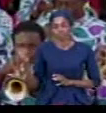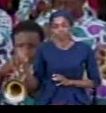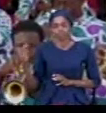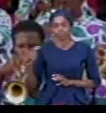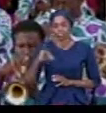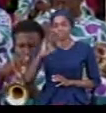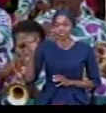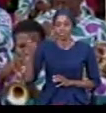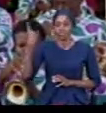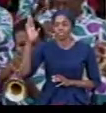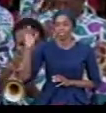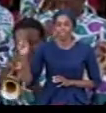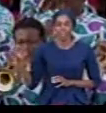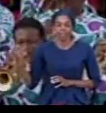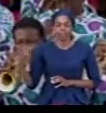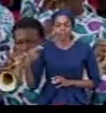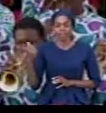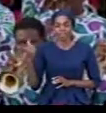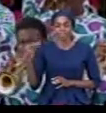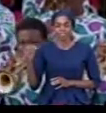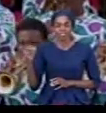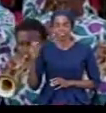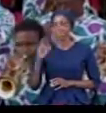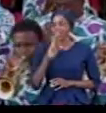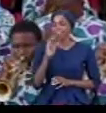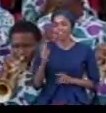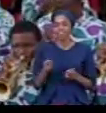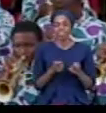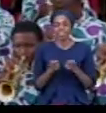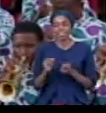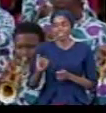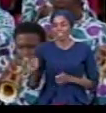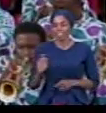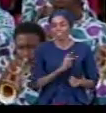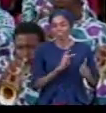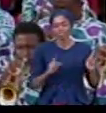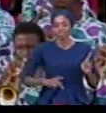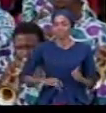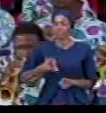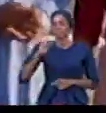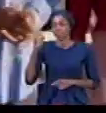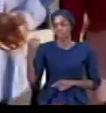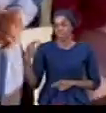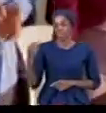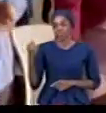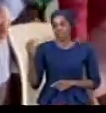Shama, Jehovah Shama, you are the reigning, you are the reigning